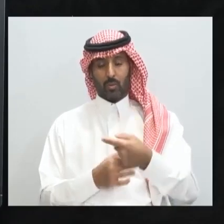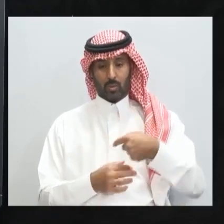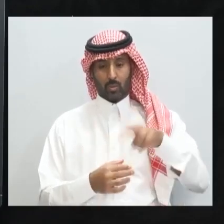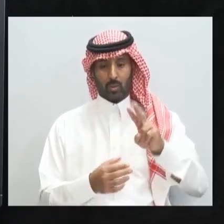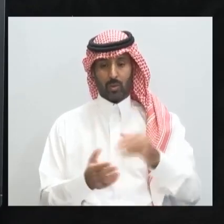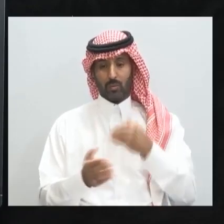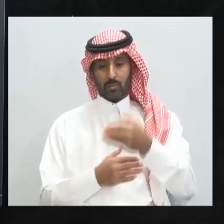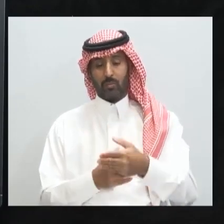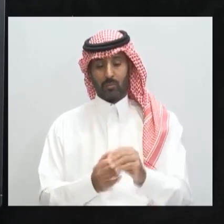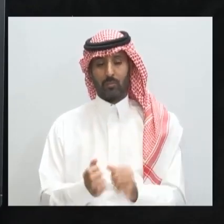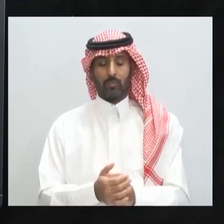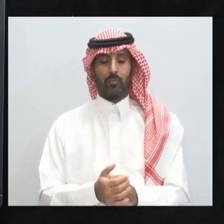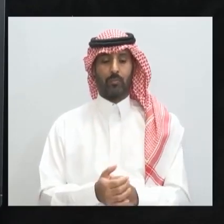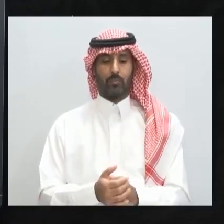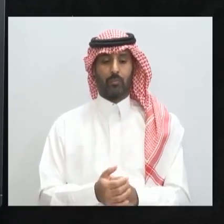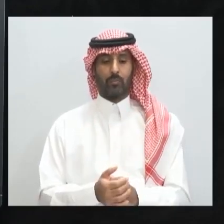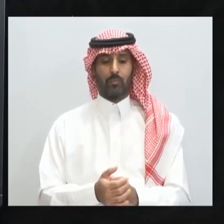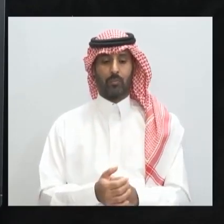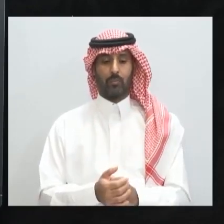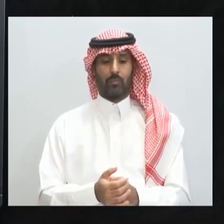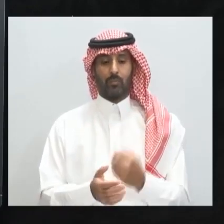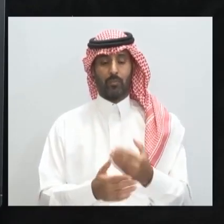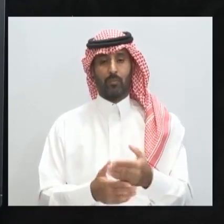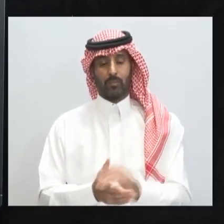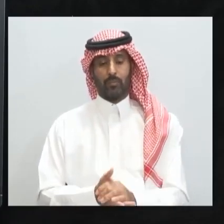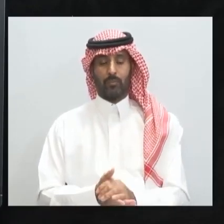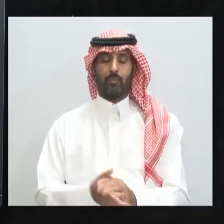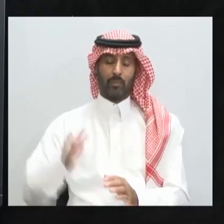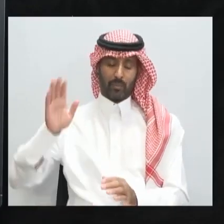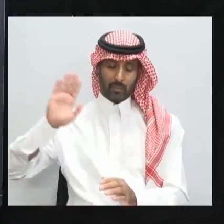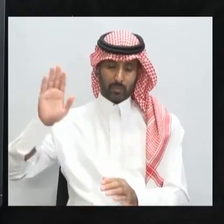going to complete with grammar unit 3 and 4, inshallah, in our next lesson. So be ready.